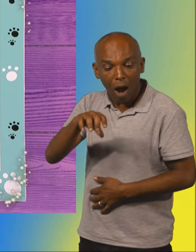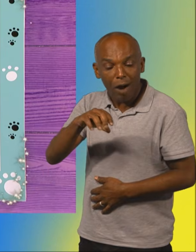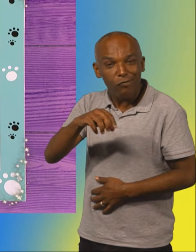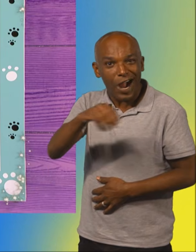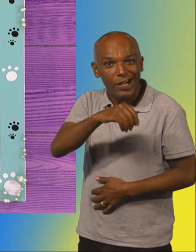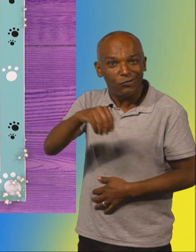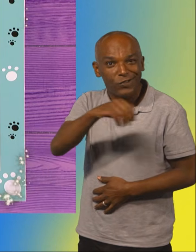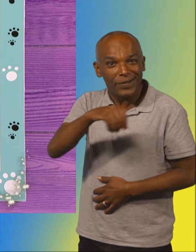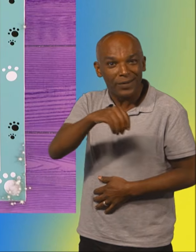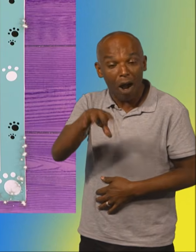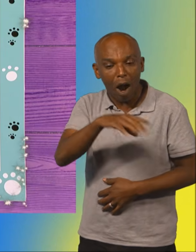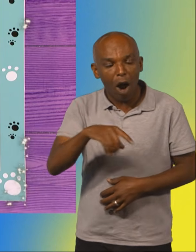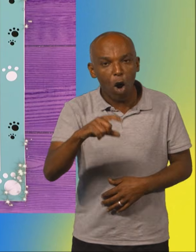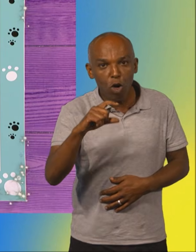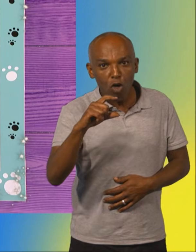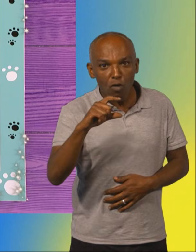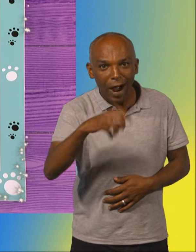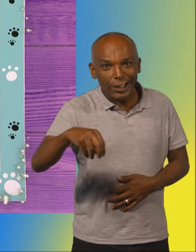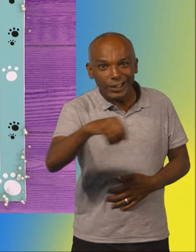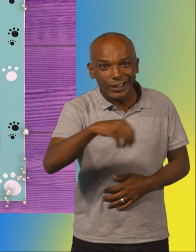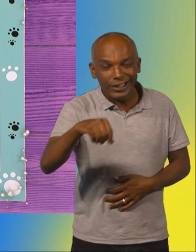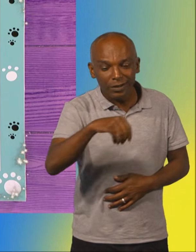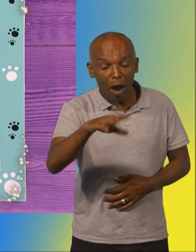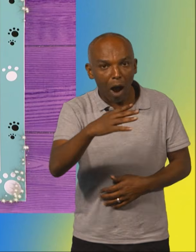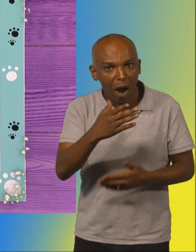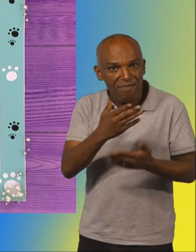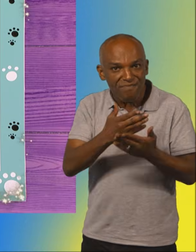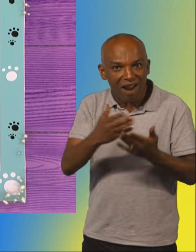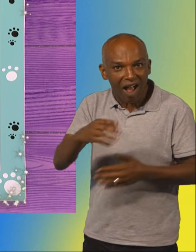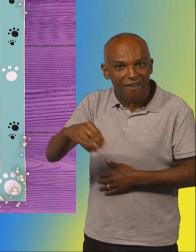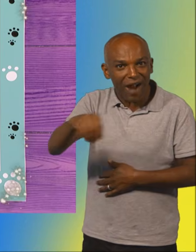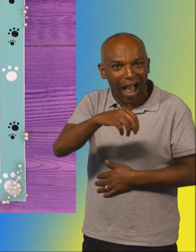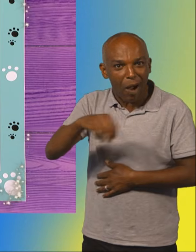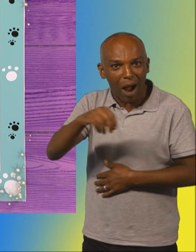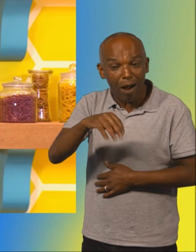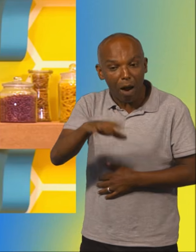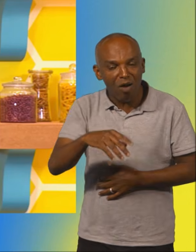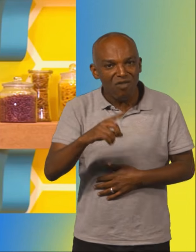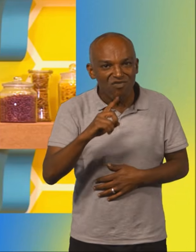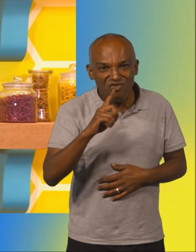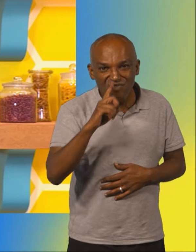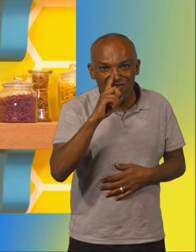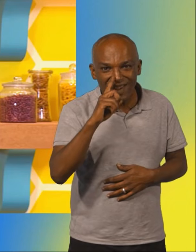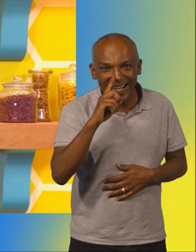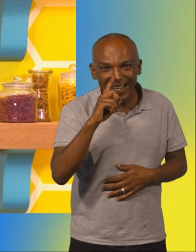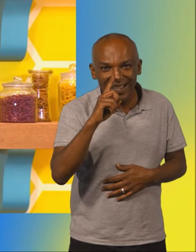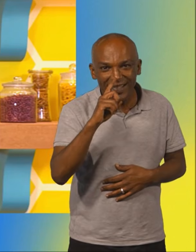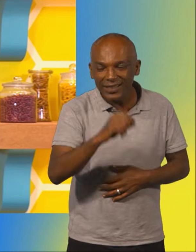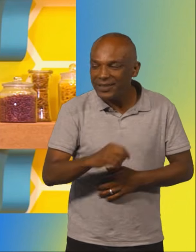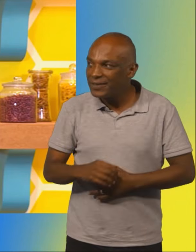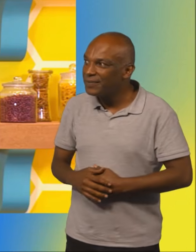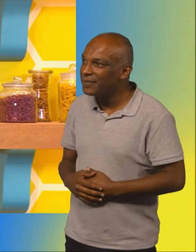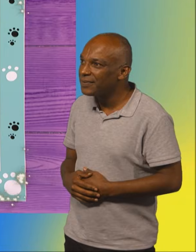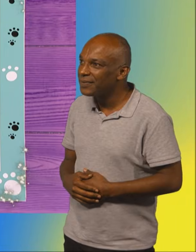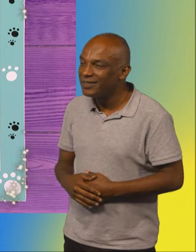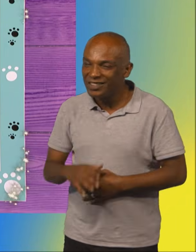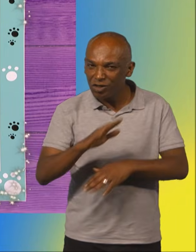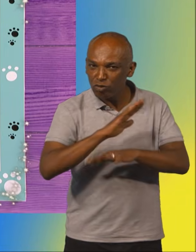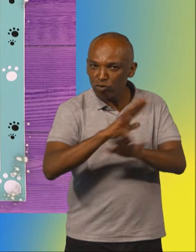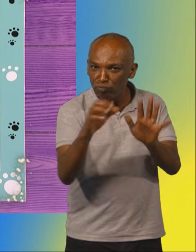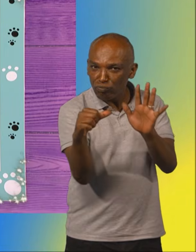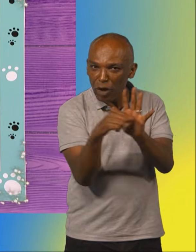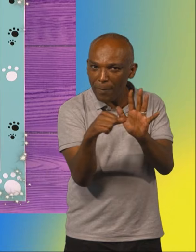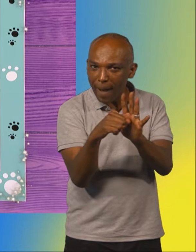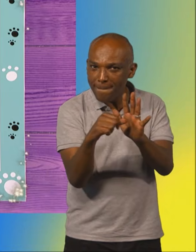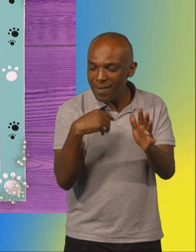ground coriander, plain flour, and sunflower oil. No problem there, Small. We've got all those.